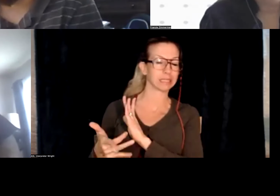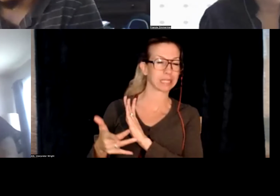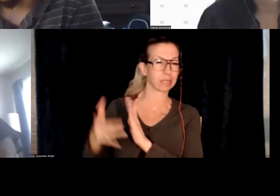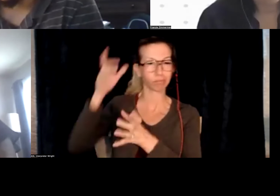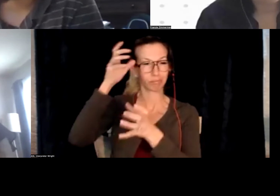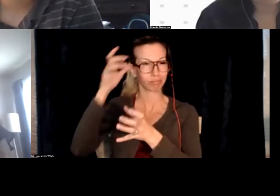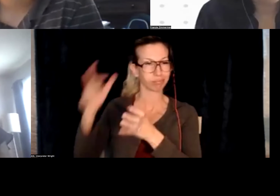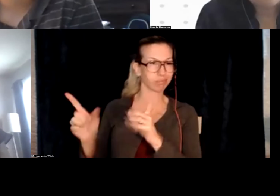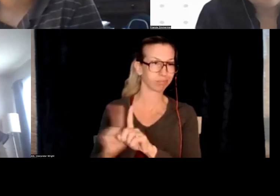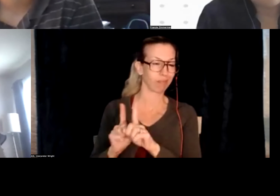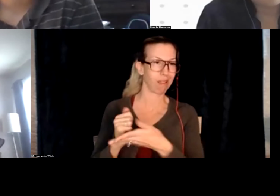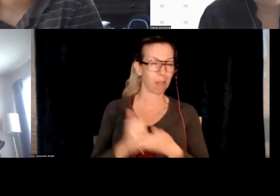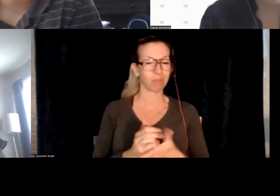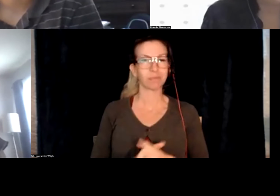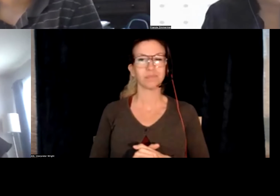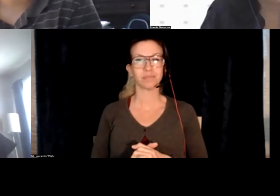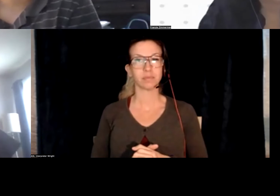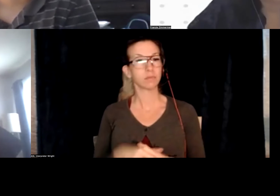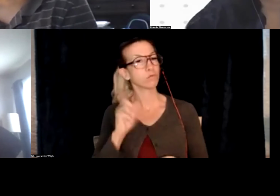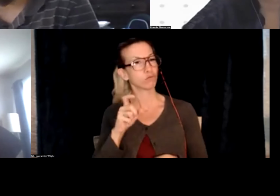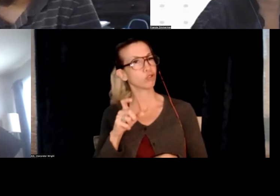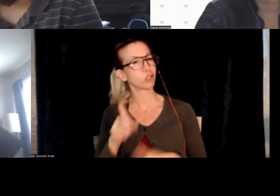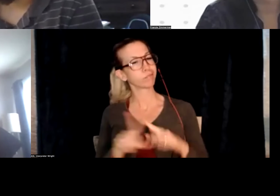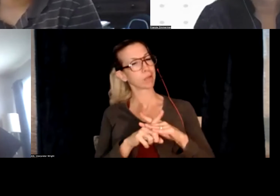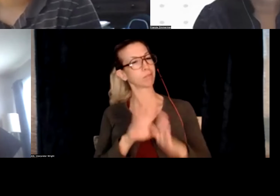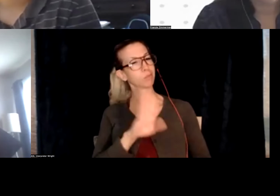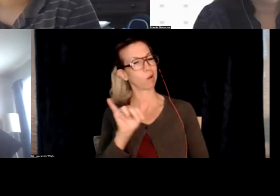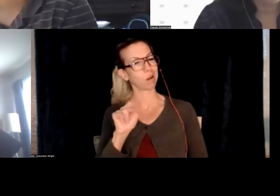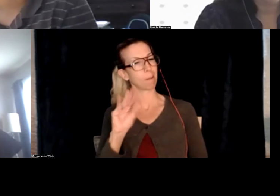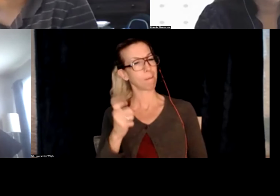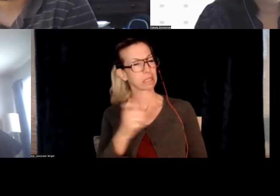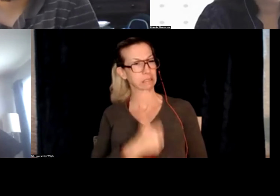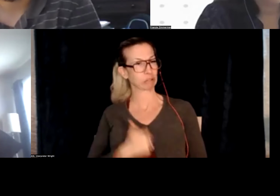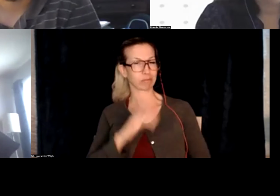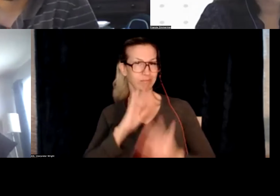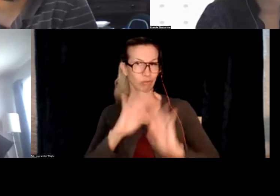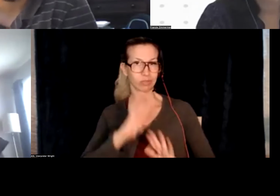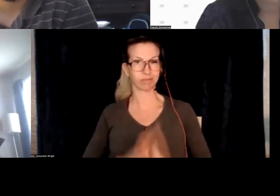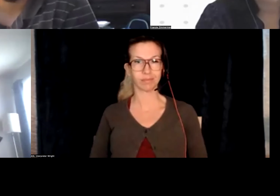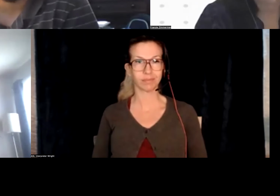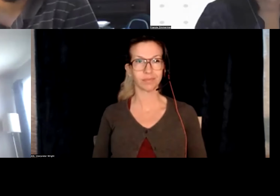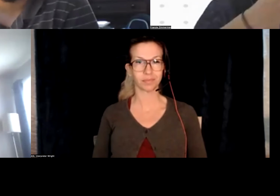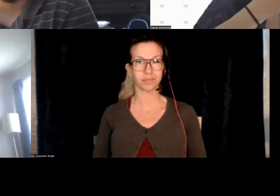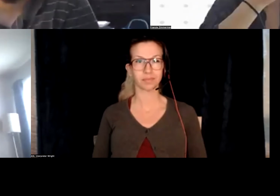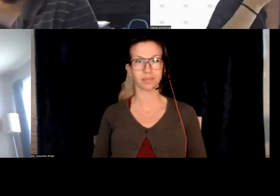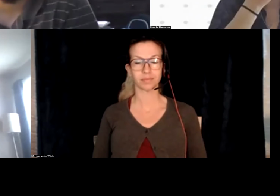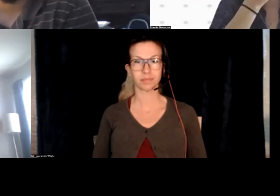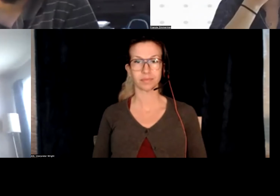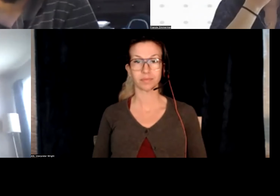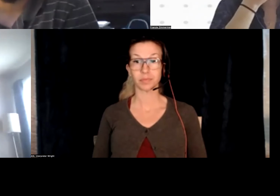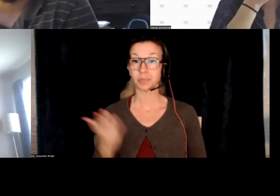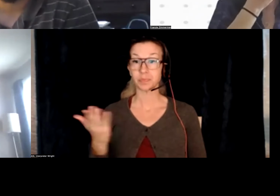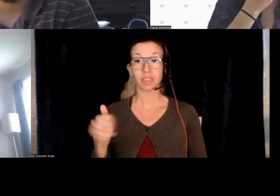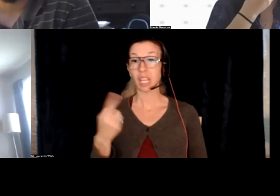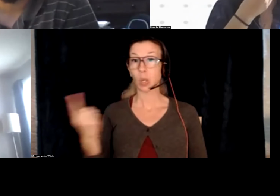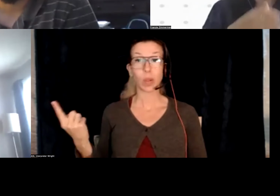it should just show up in your inbox. So I'm sorry you've had that frustration. Thank you. Does anybody have any questions